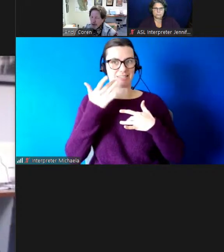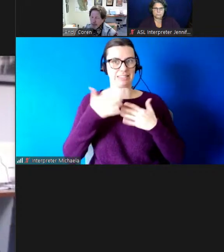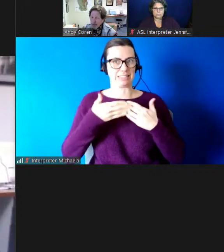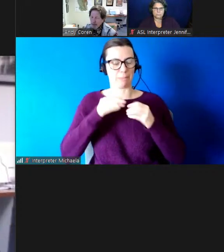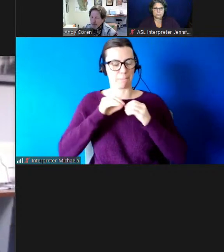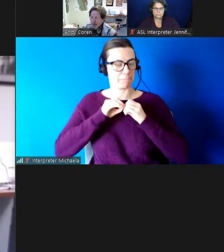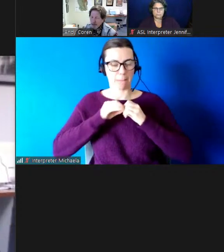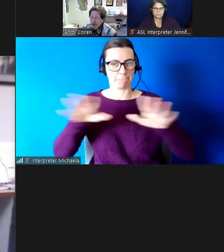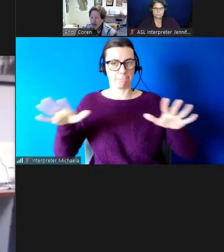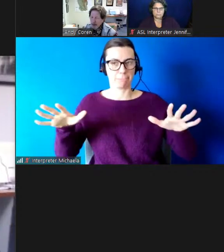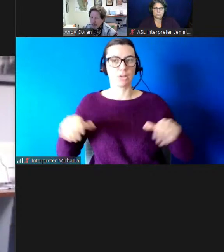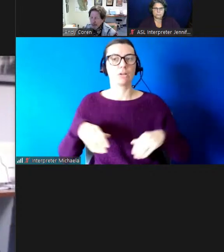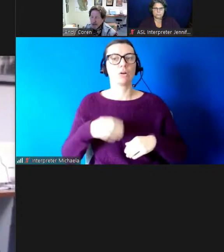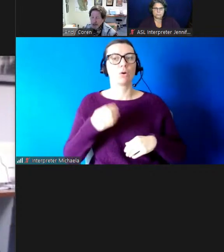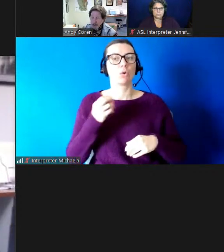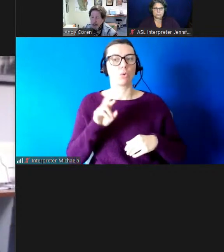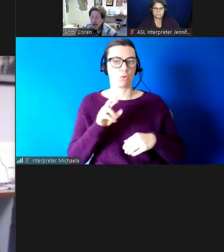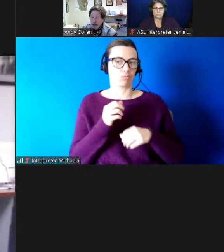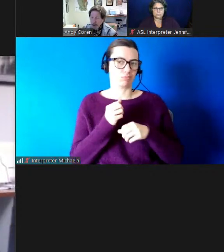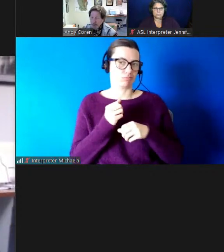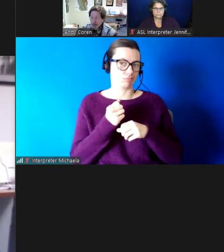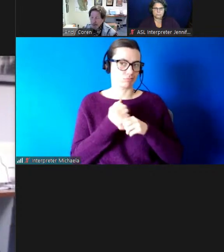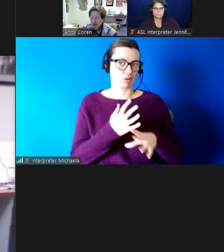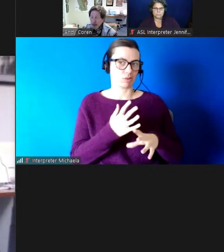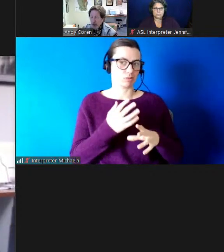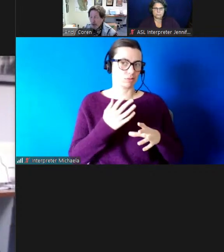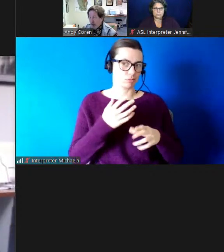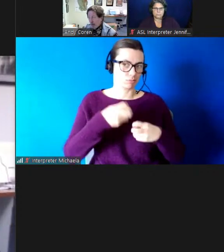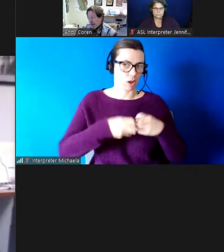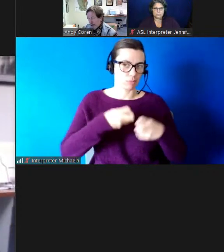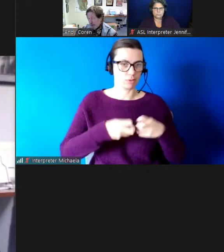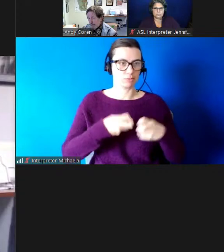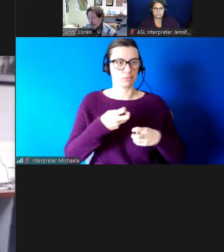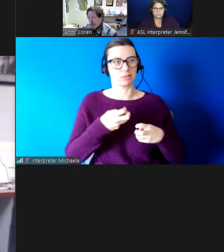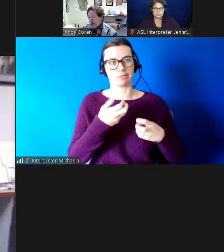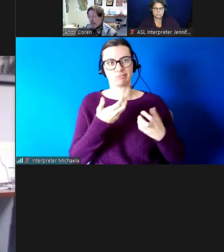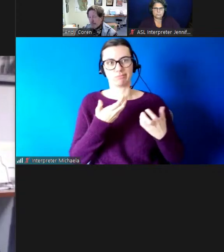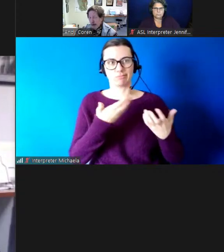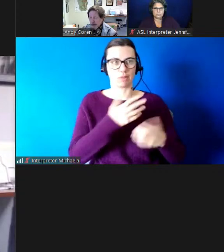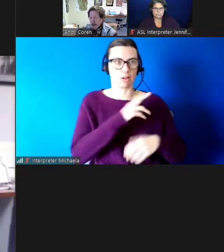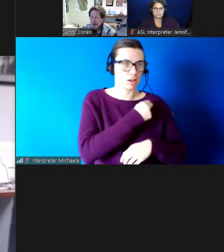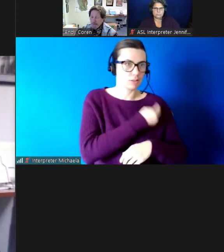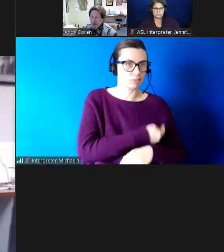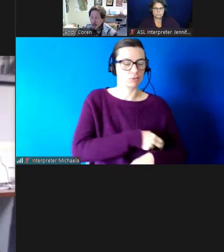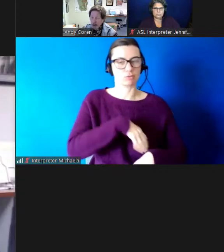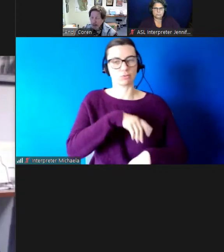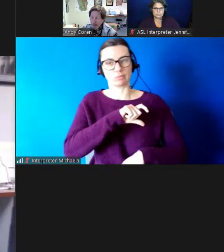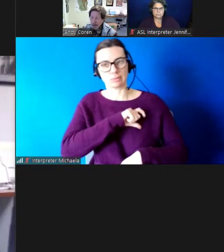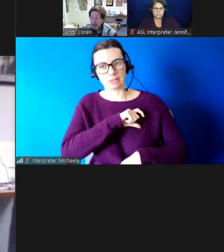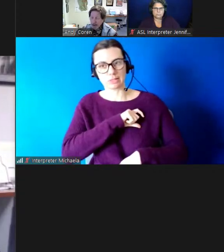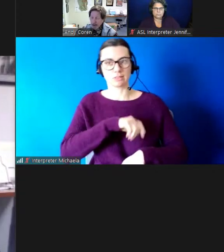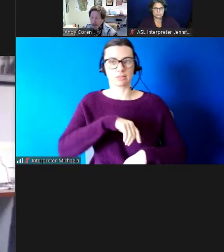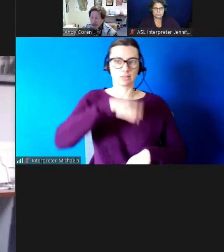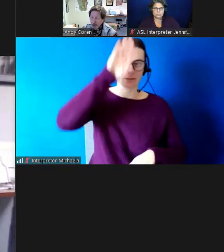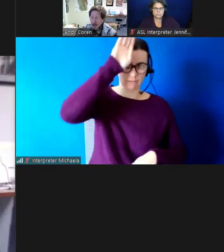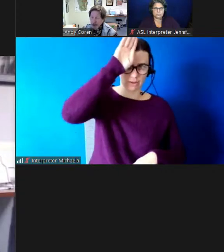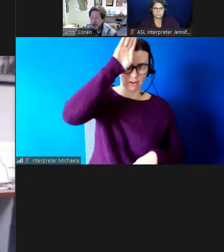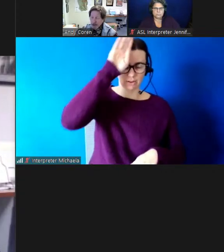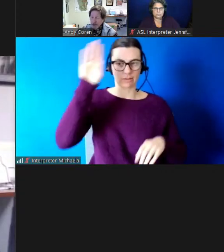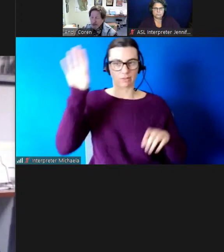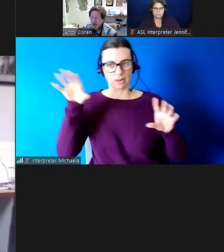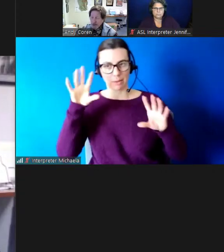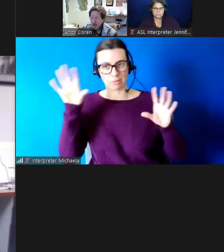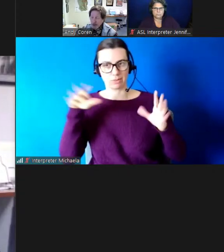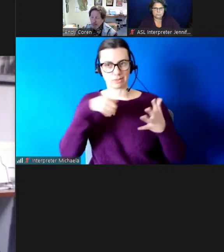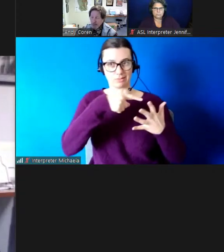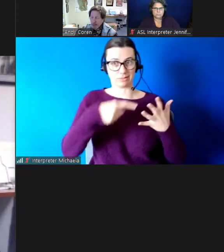or cause problems in our resources like our hospitals or police force, fire, or ambulance. And those are the